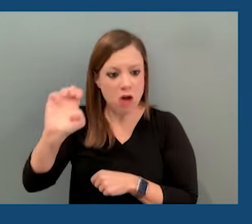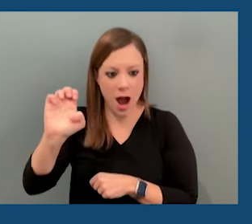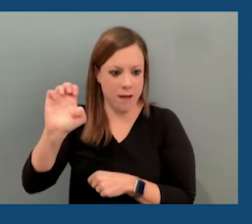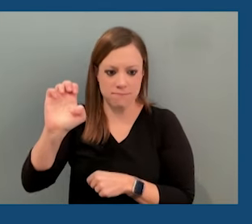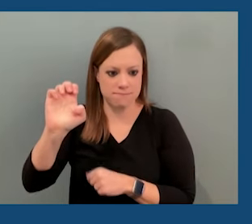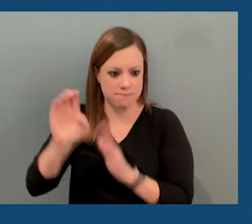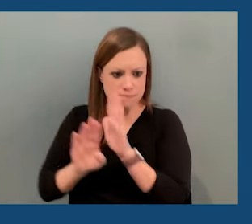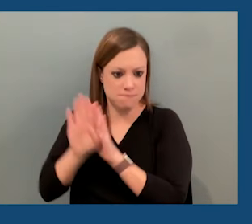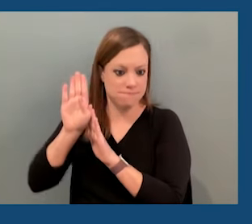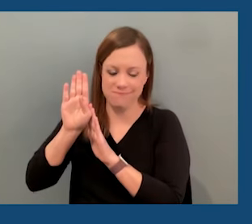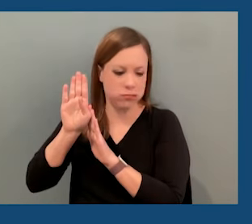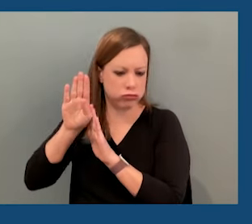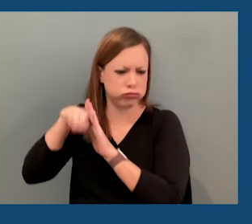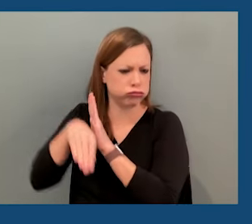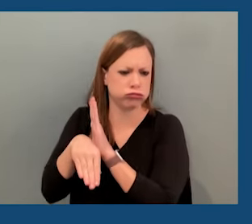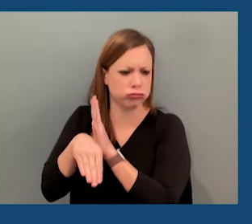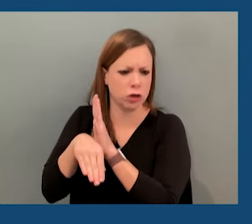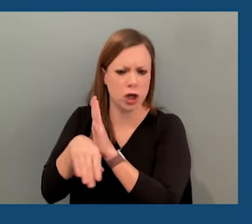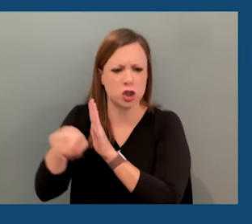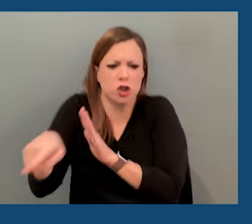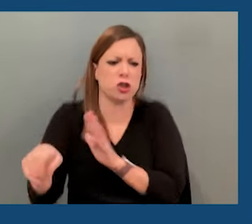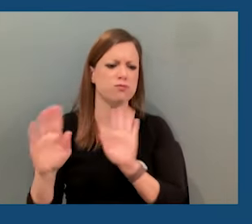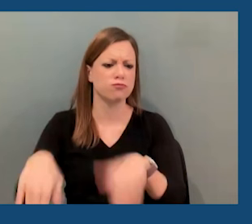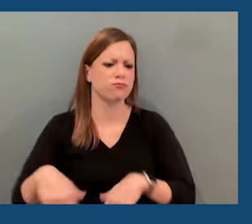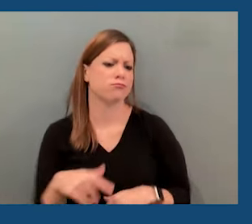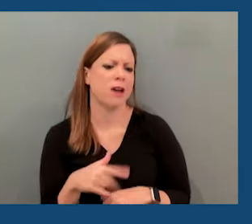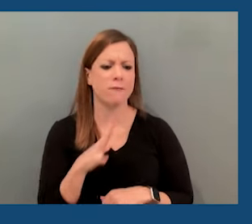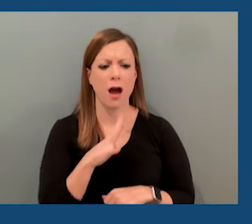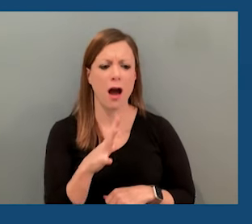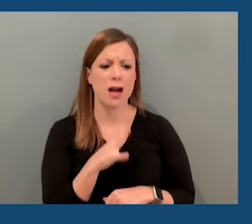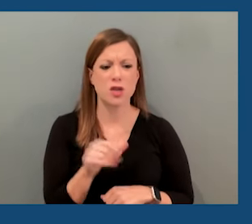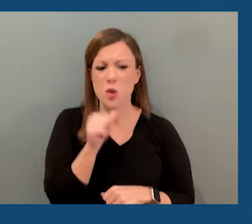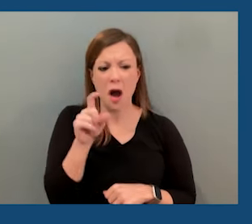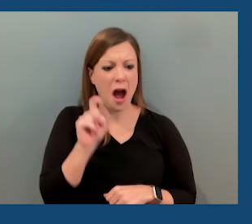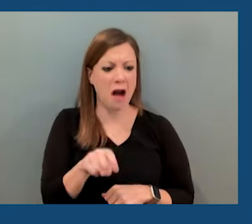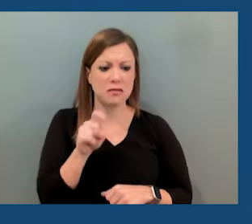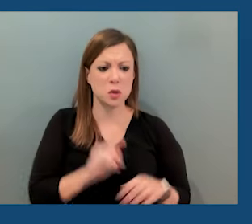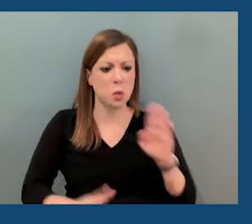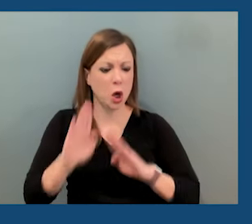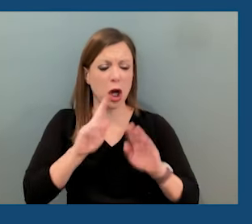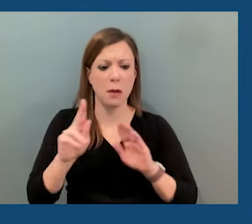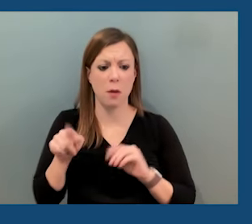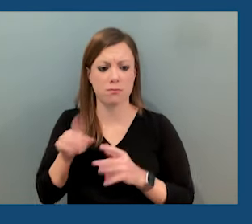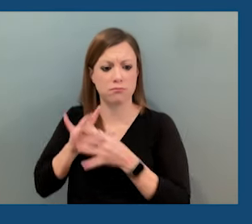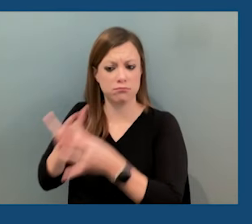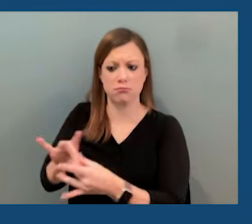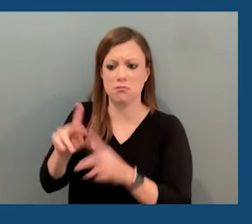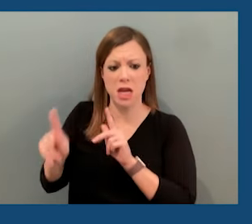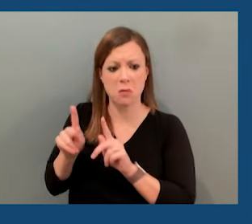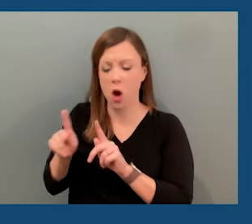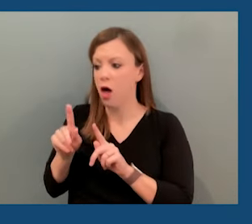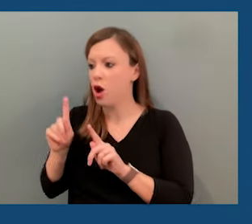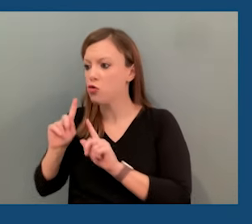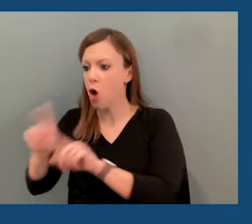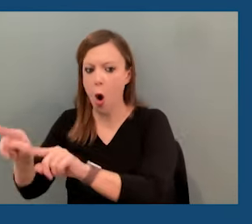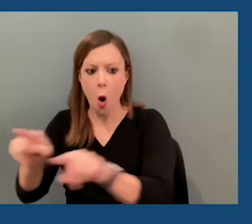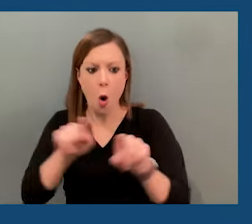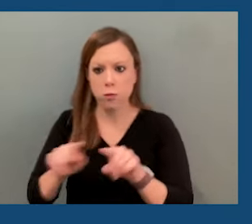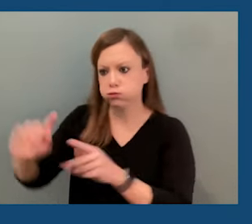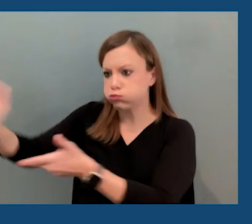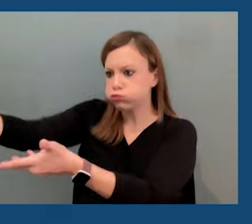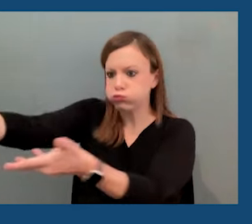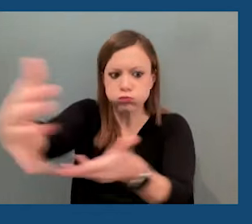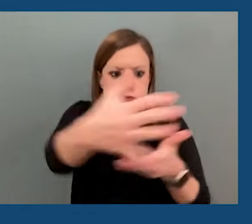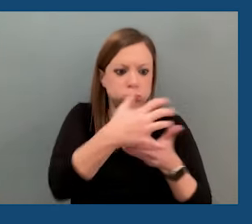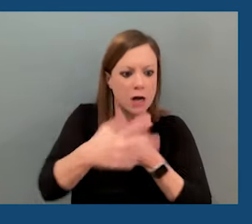did not have to worry about people coming in and sweeping the shelves and walking out and selling it on eBay as part of an organized crime ring. So a lot of things